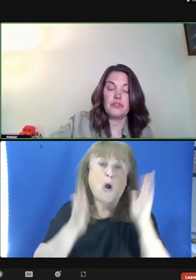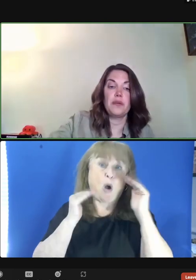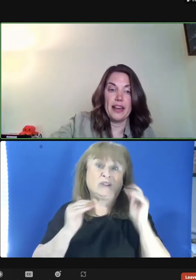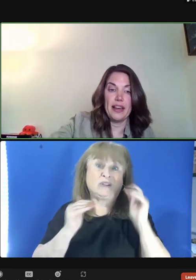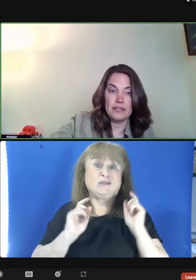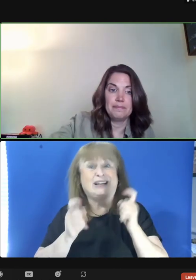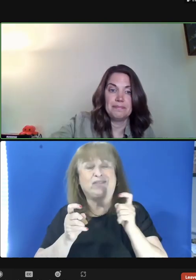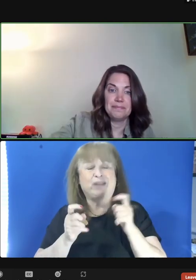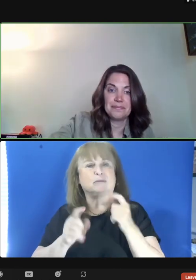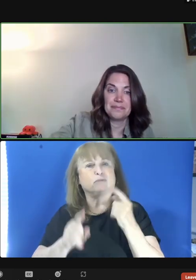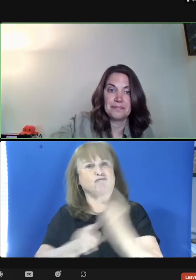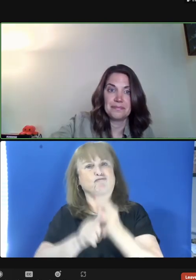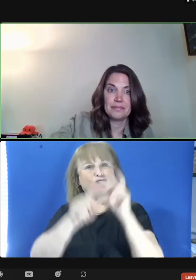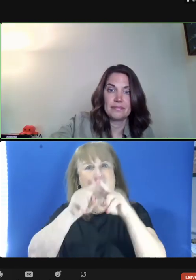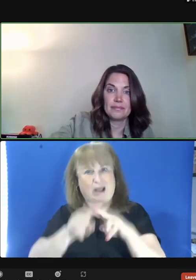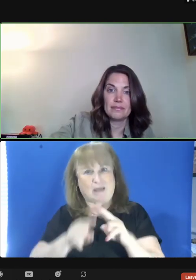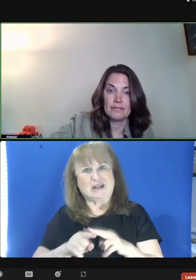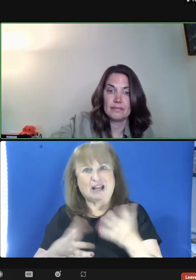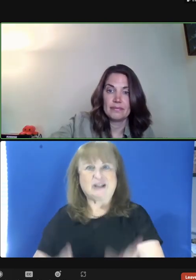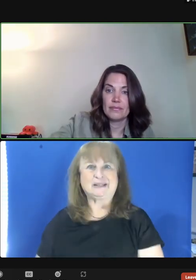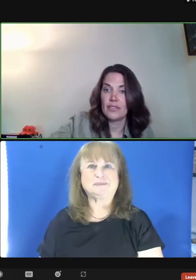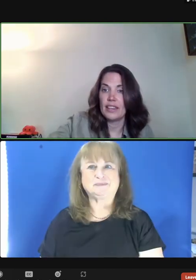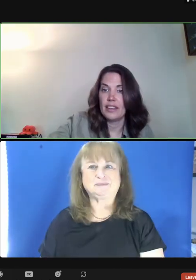them from that.